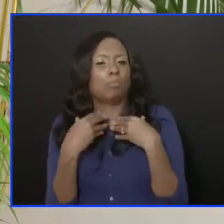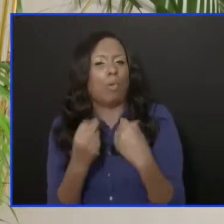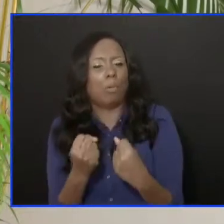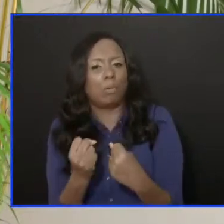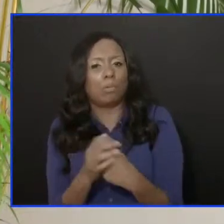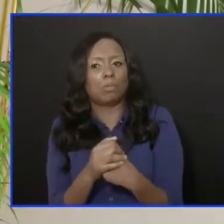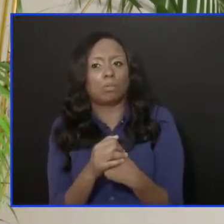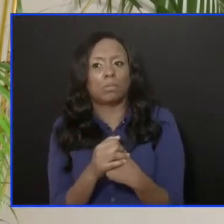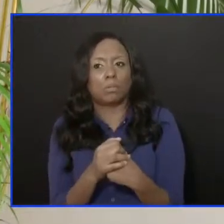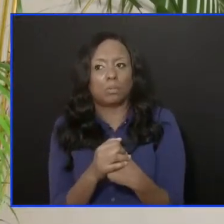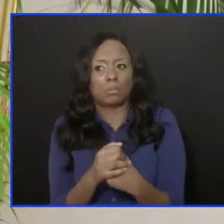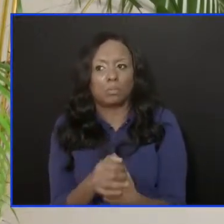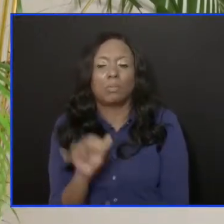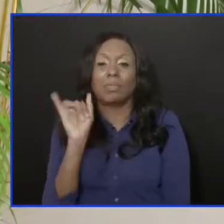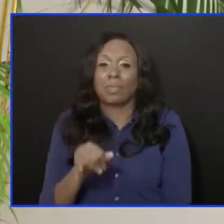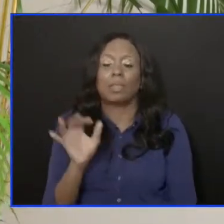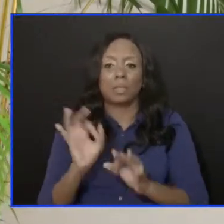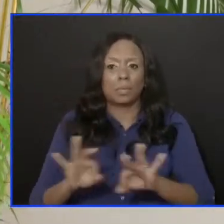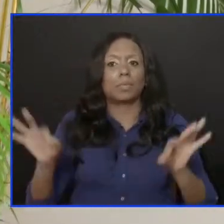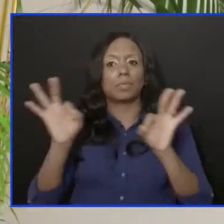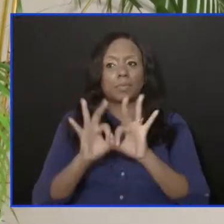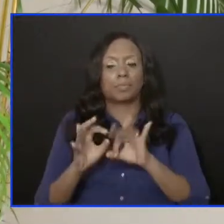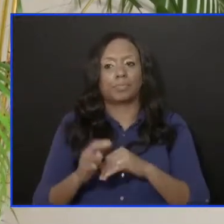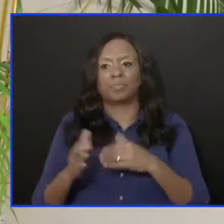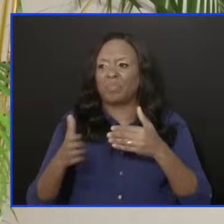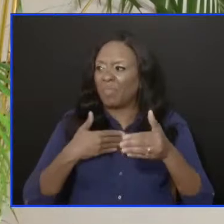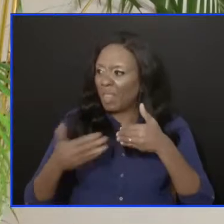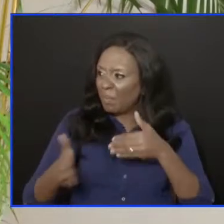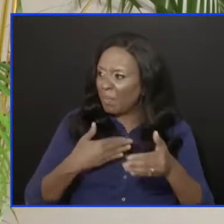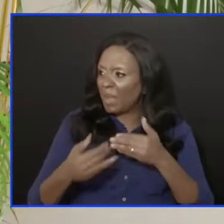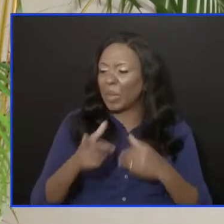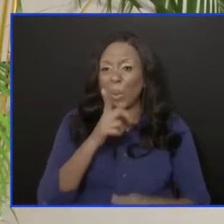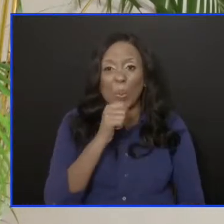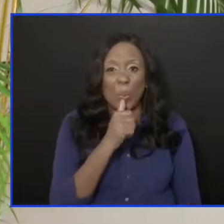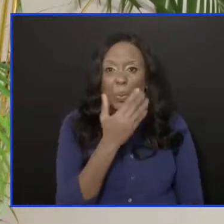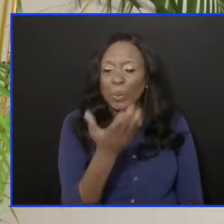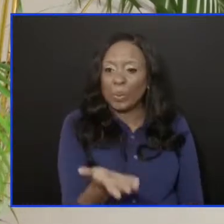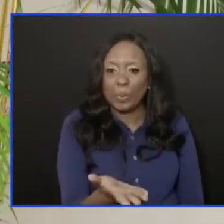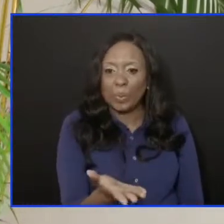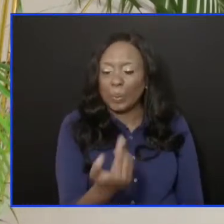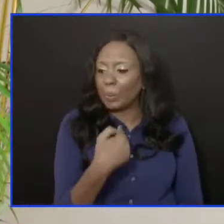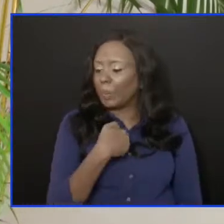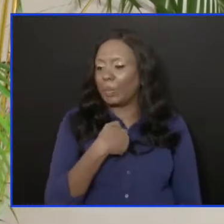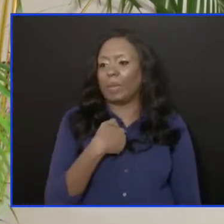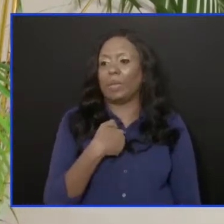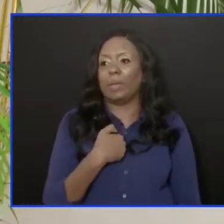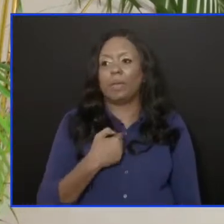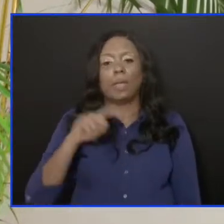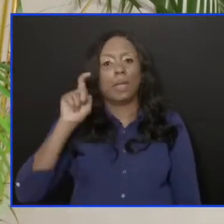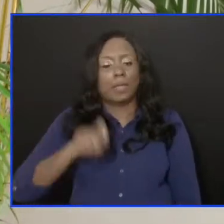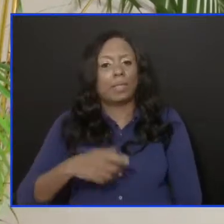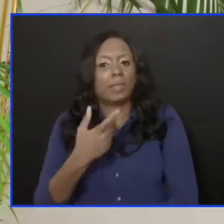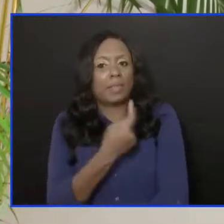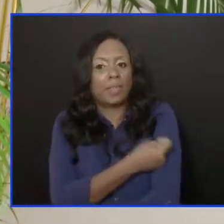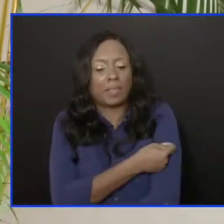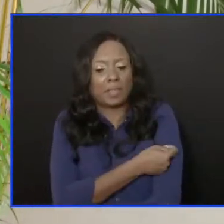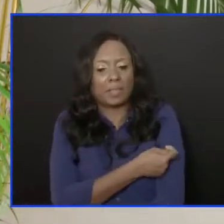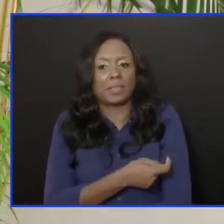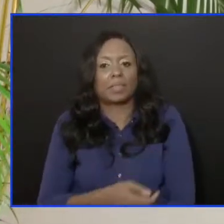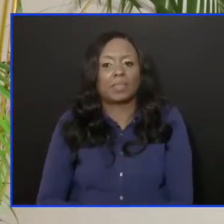the take-home question, that all of us, regardless of our status, we need to be vaccinated.